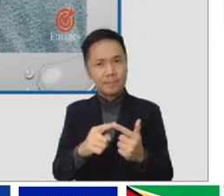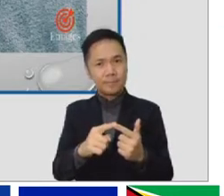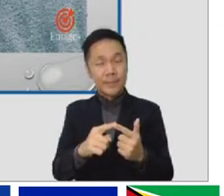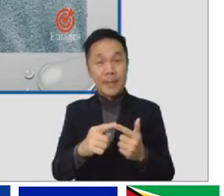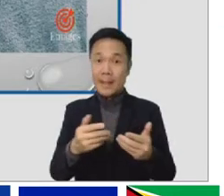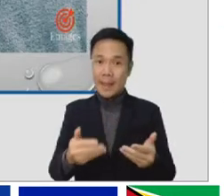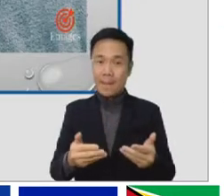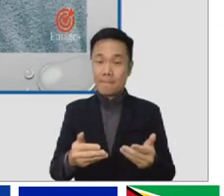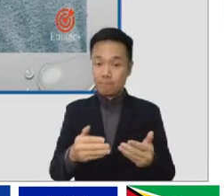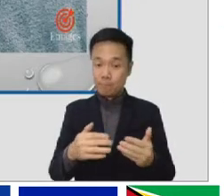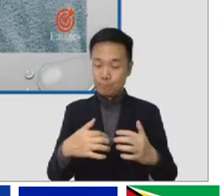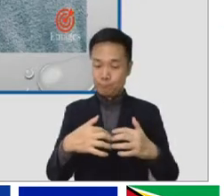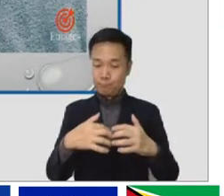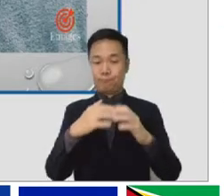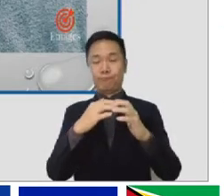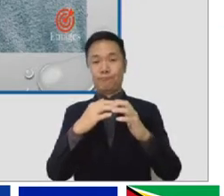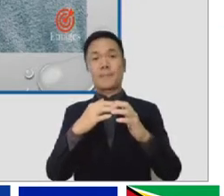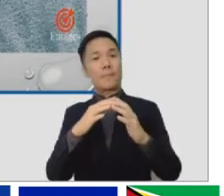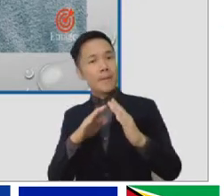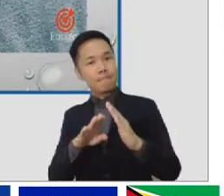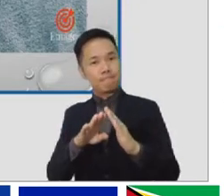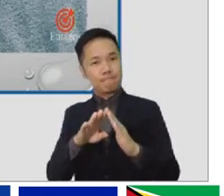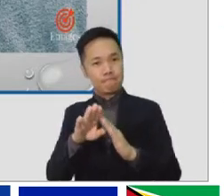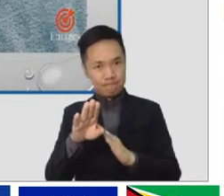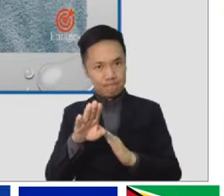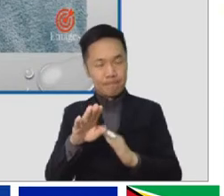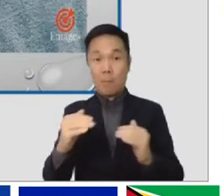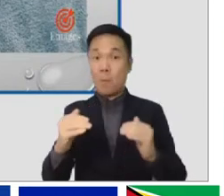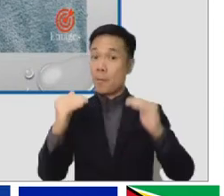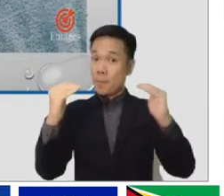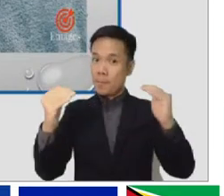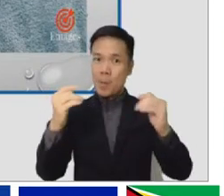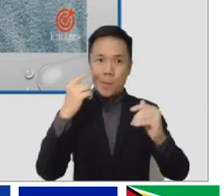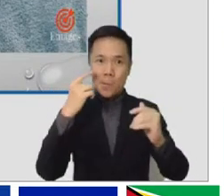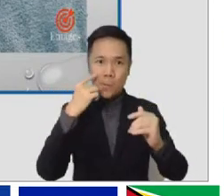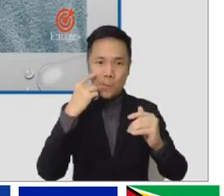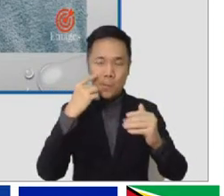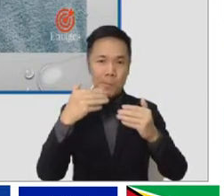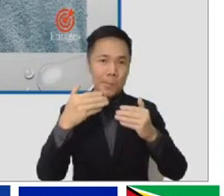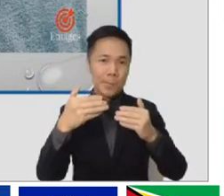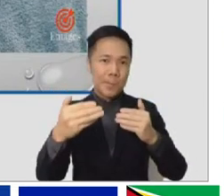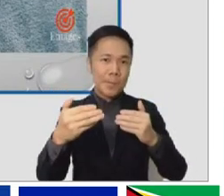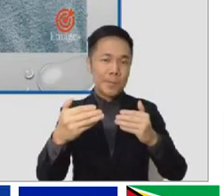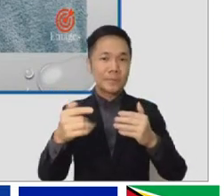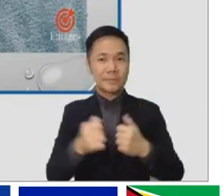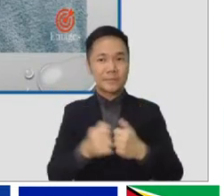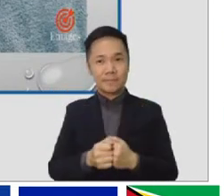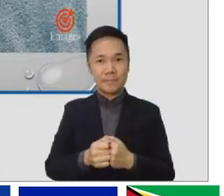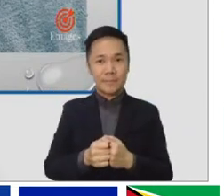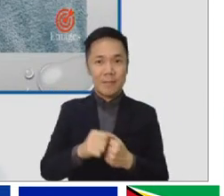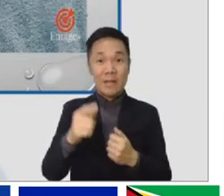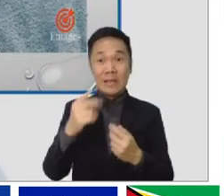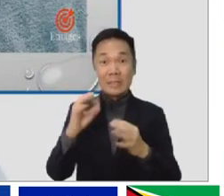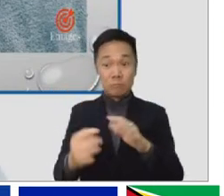recovering, and we are planning for our 9 mornings COVID style in St. Vincent and the Grenadines. Thank you.